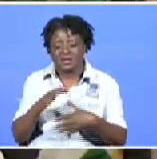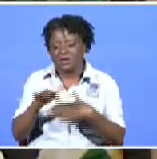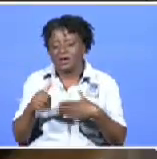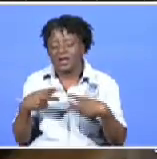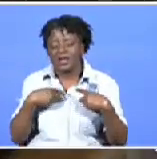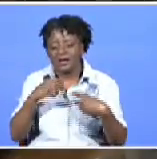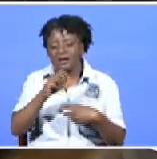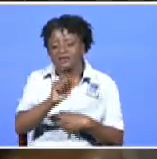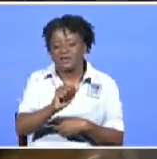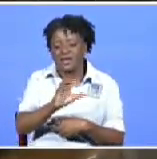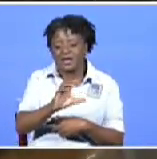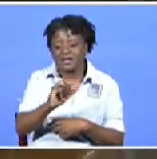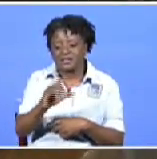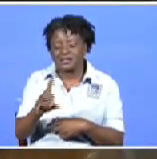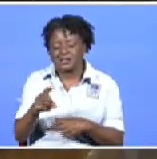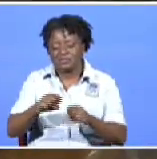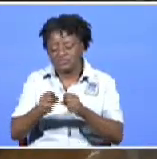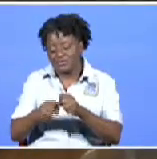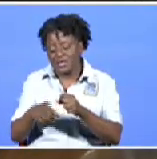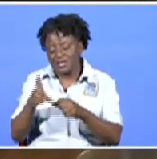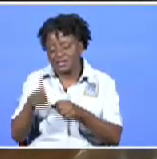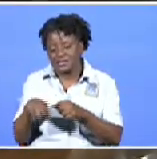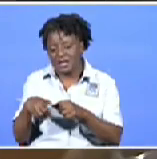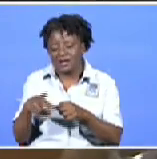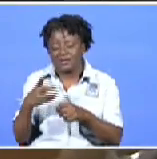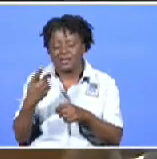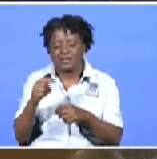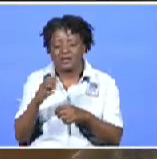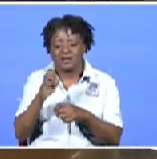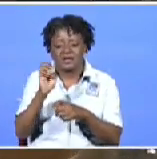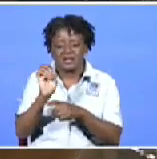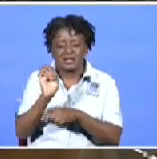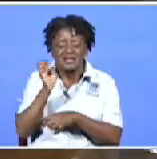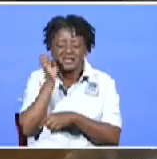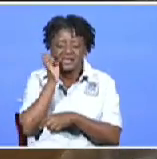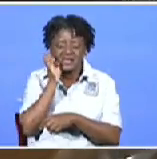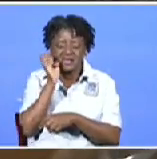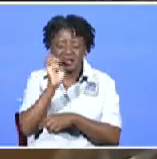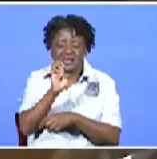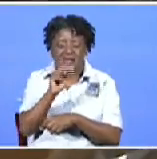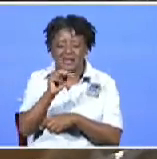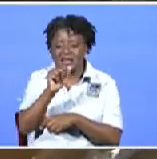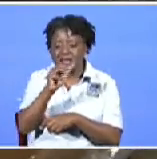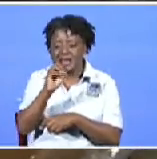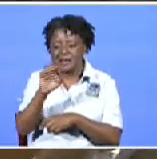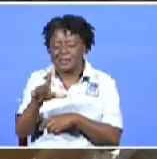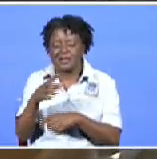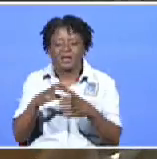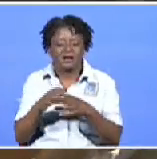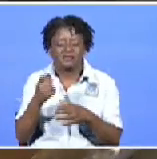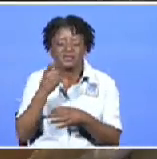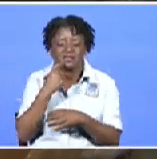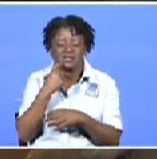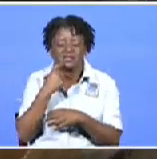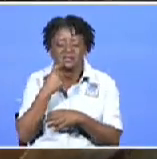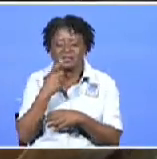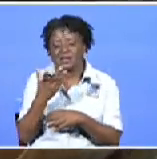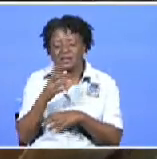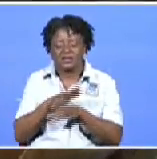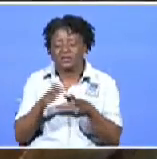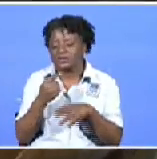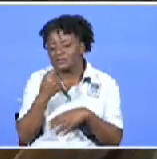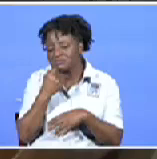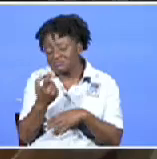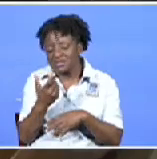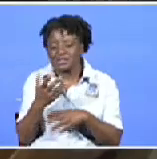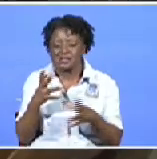the outer enamel of the teeth, exposing the underlying dentin, which tends to be a whole lot more sensitive. I'm not suggesting taking away all of